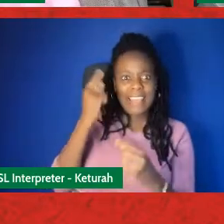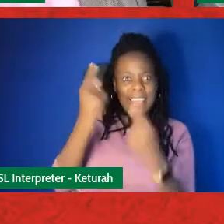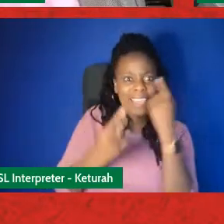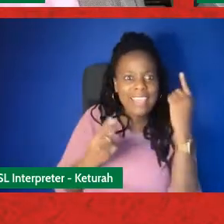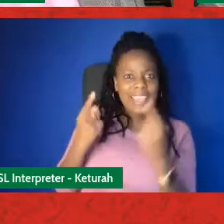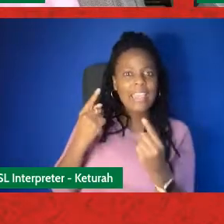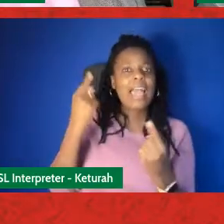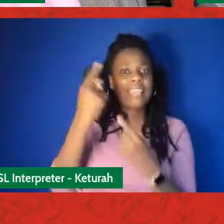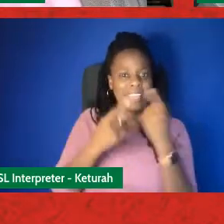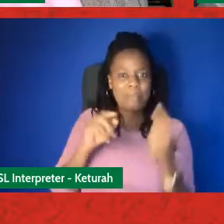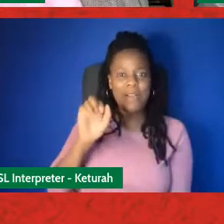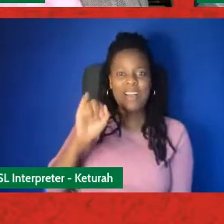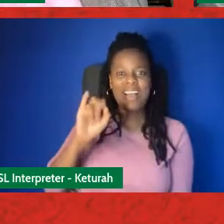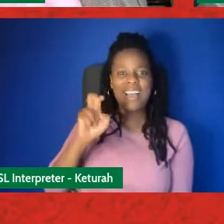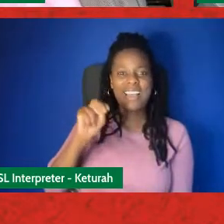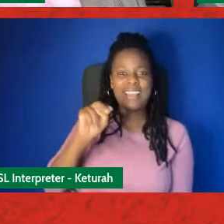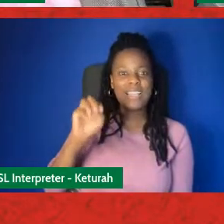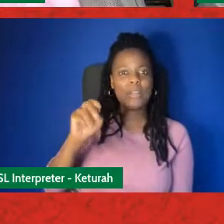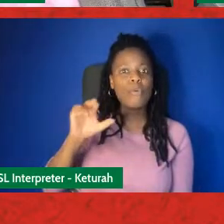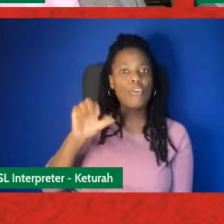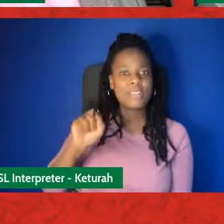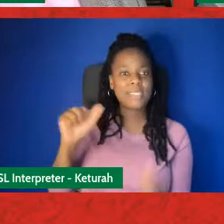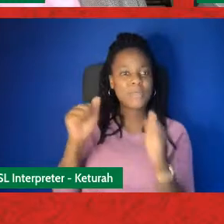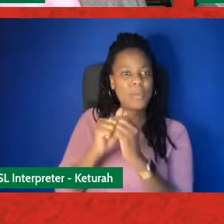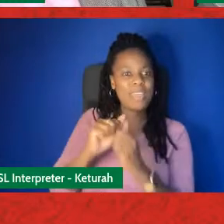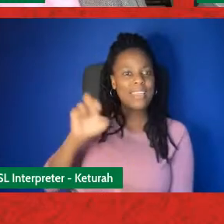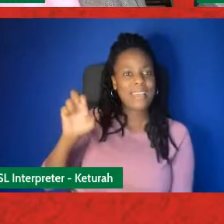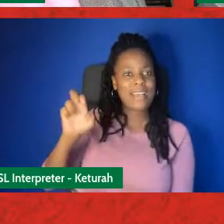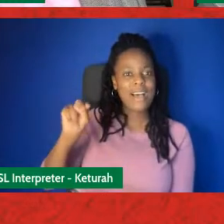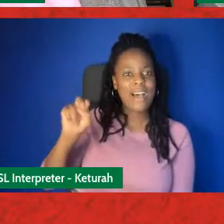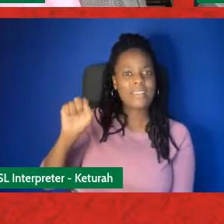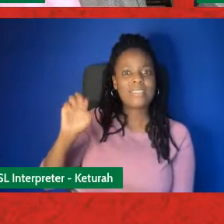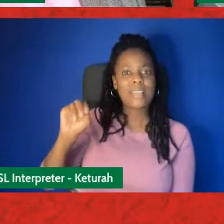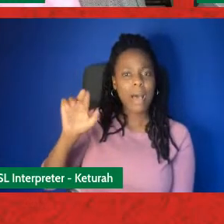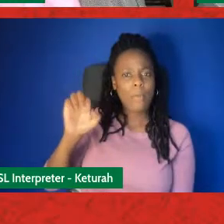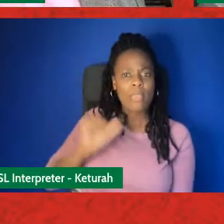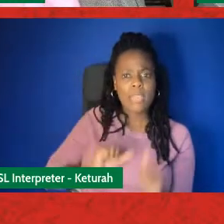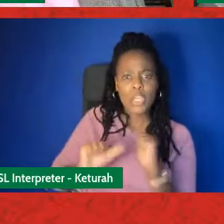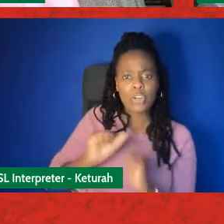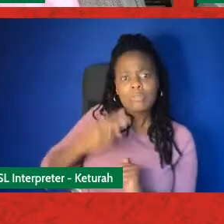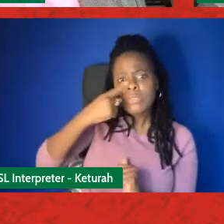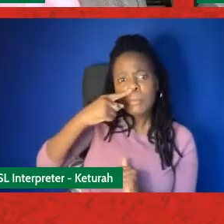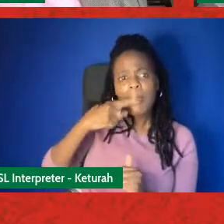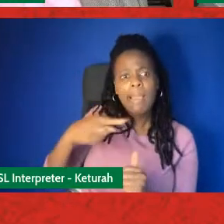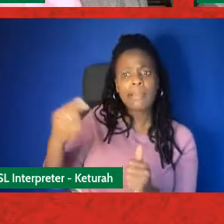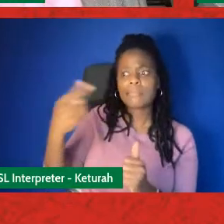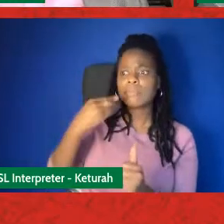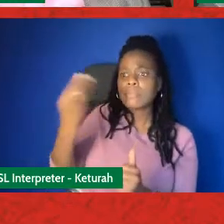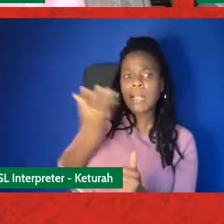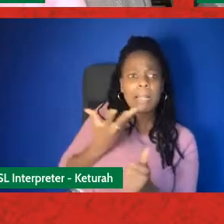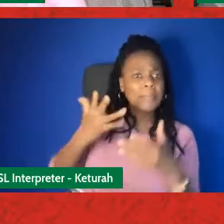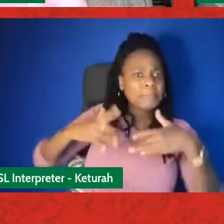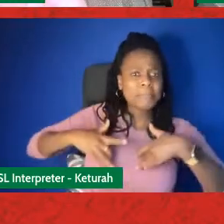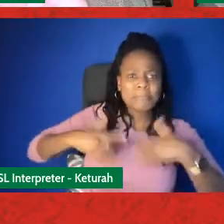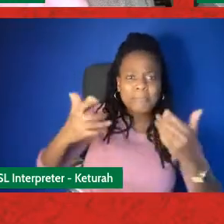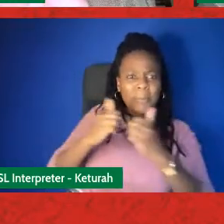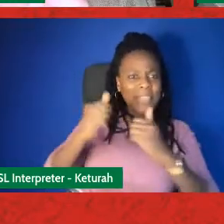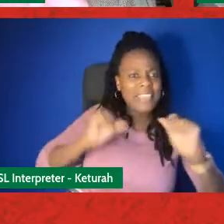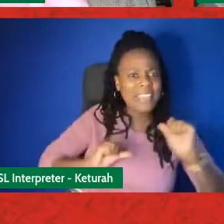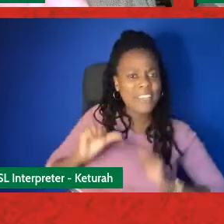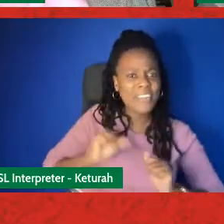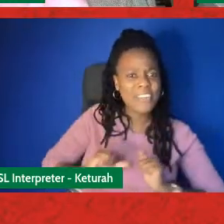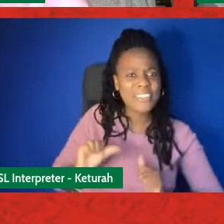Eileen Morris and the Ensemble Theater. So Eileen, tell us a little bit about the Ensemble Theater in Houston, because we don't know very much about